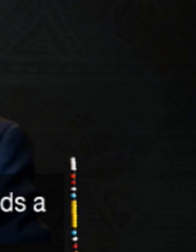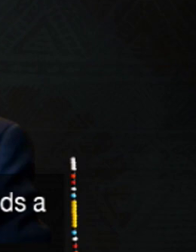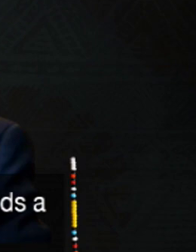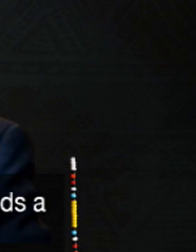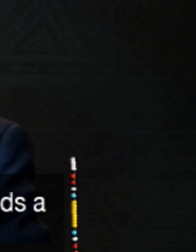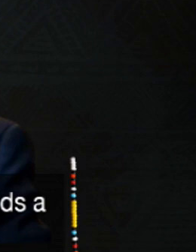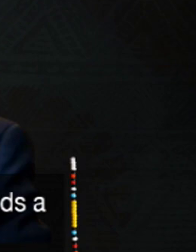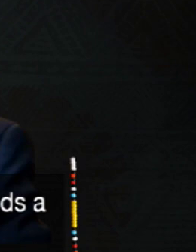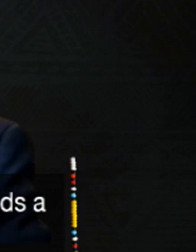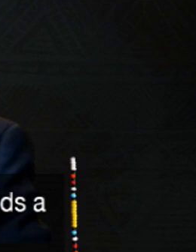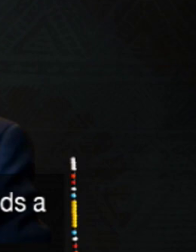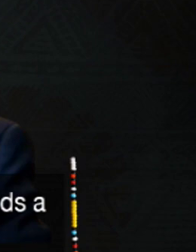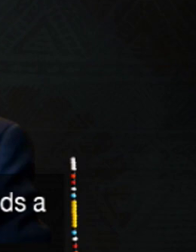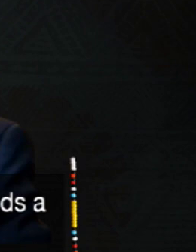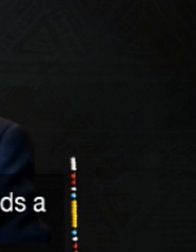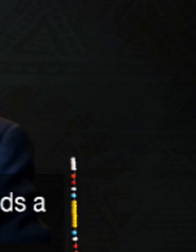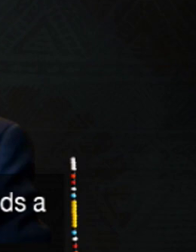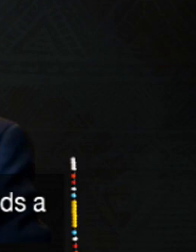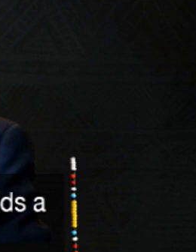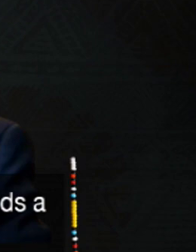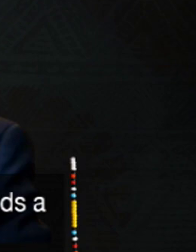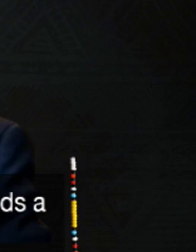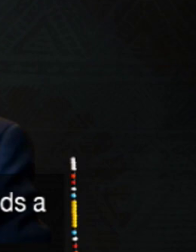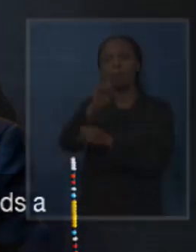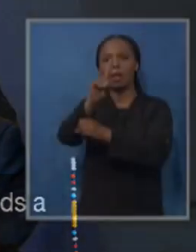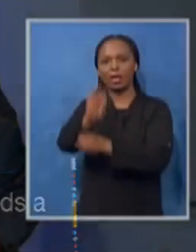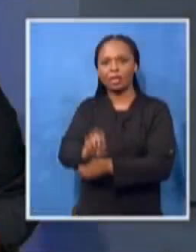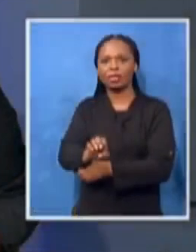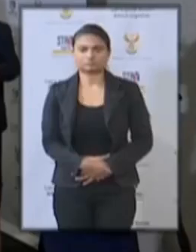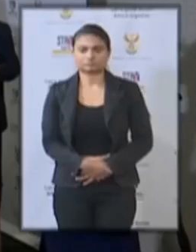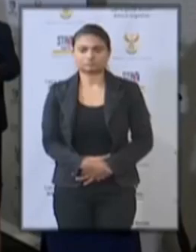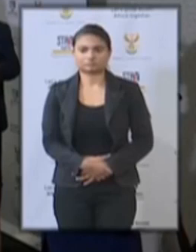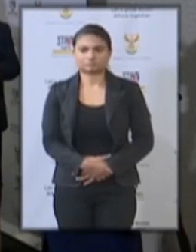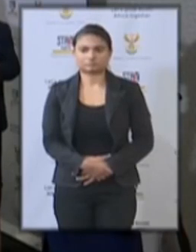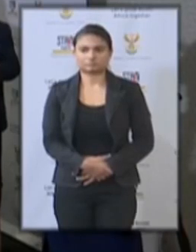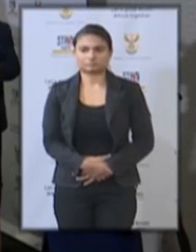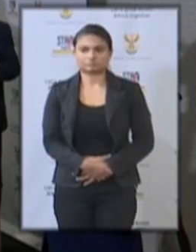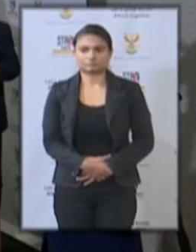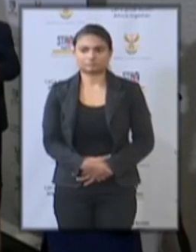Nzimande. He has a presentation he is given. Let's go there live.